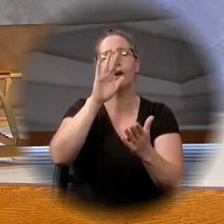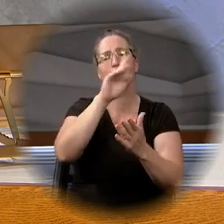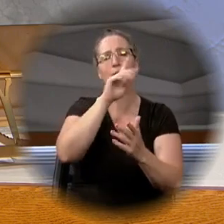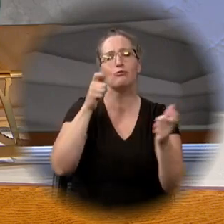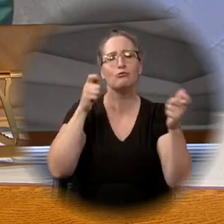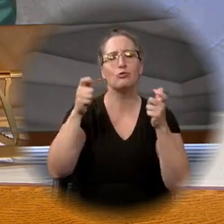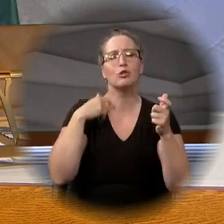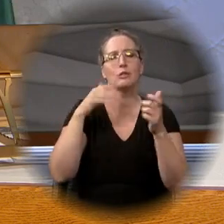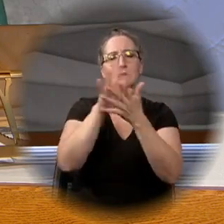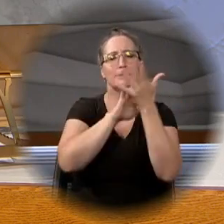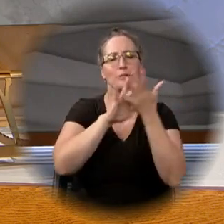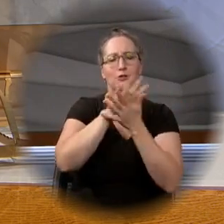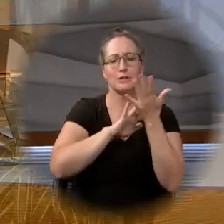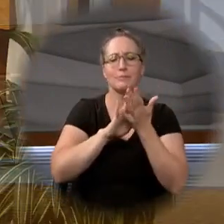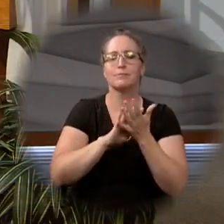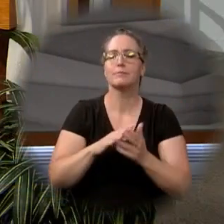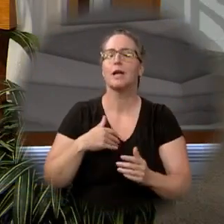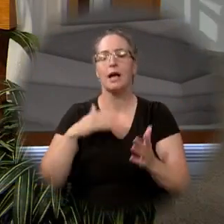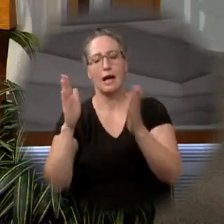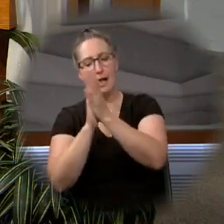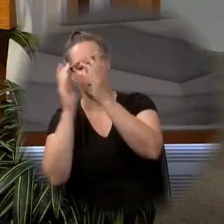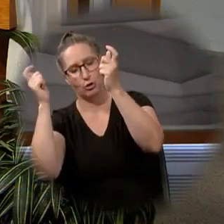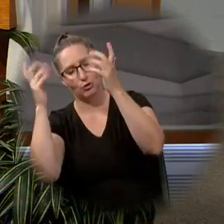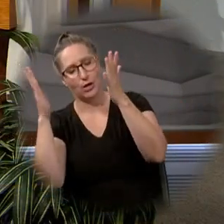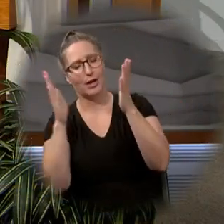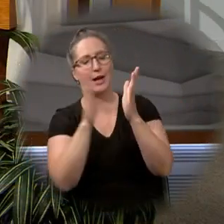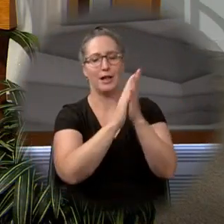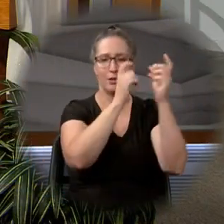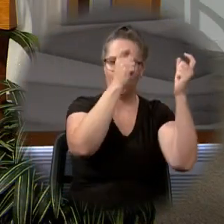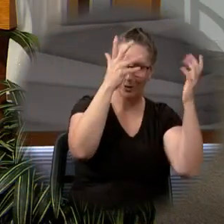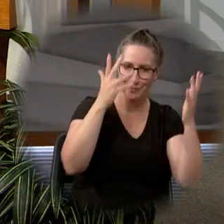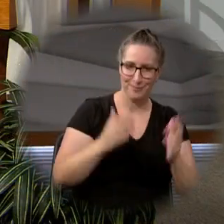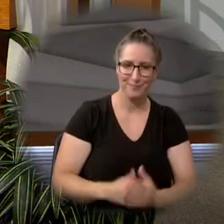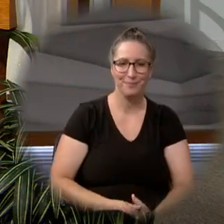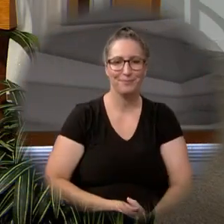kingdom. Alleluia. Alleluia.